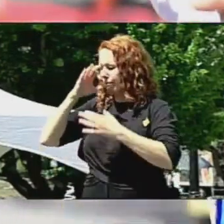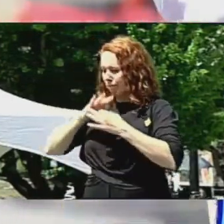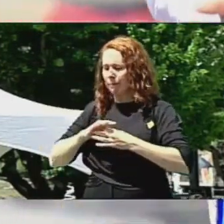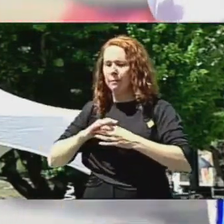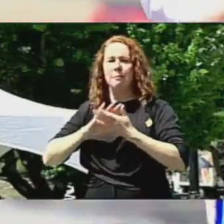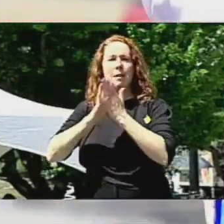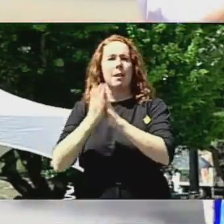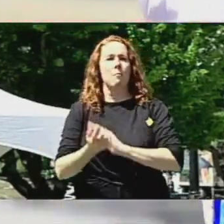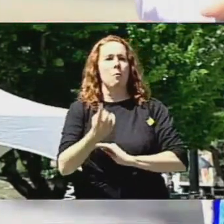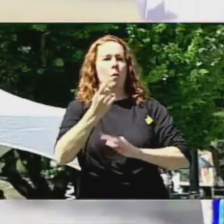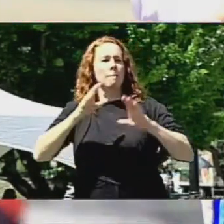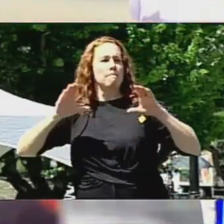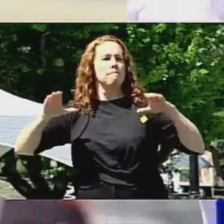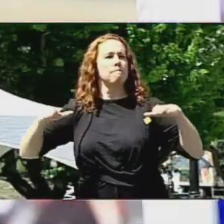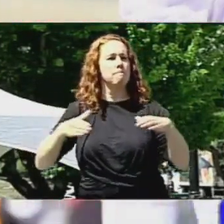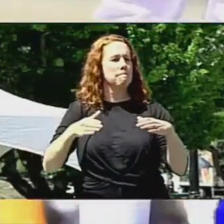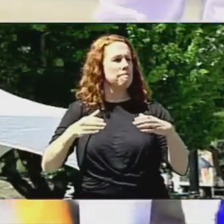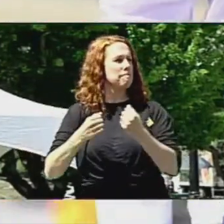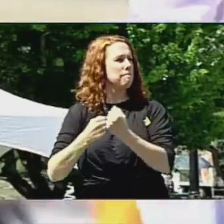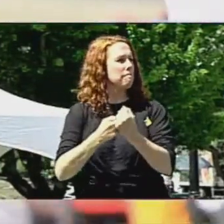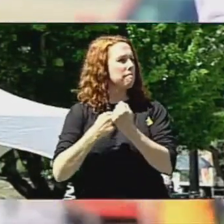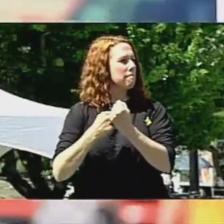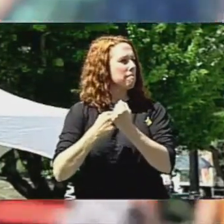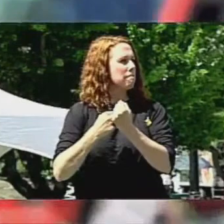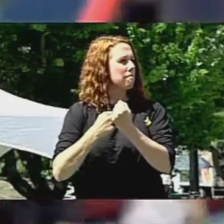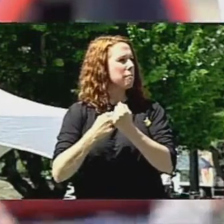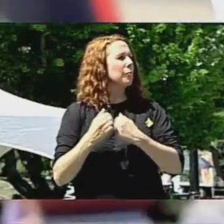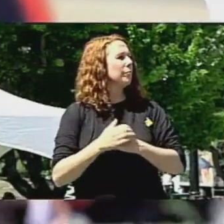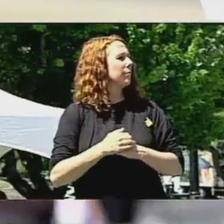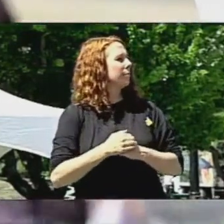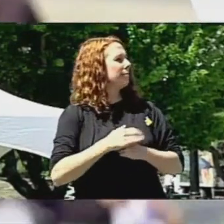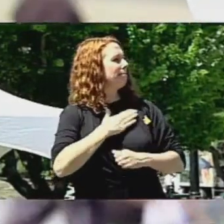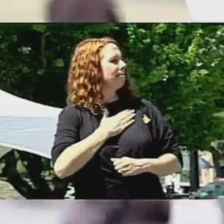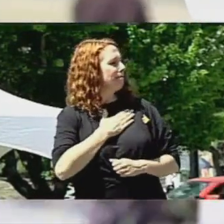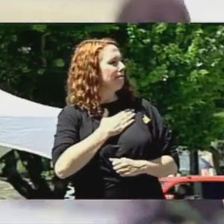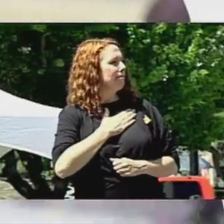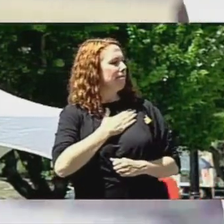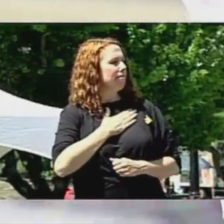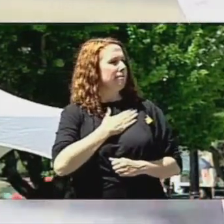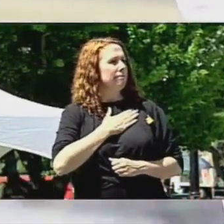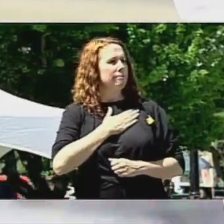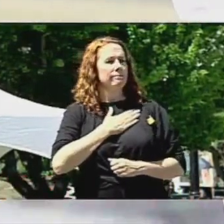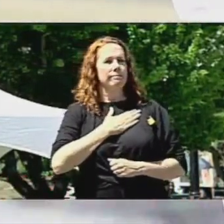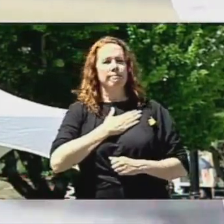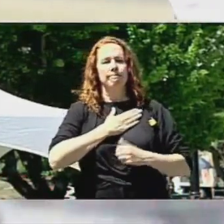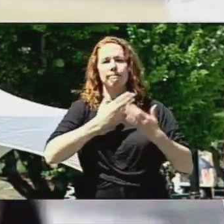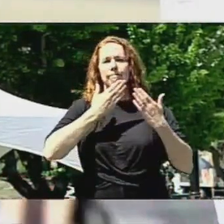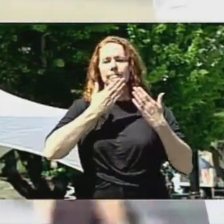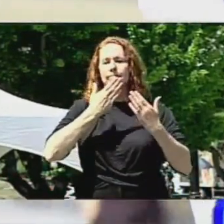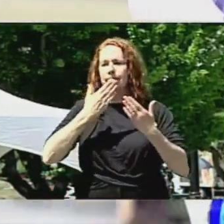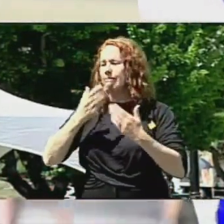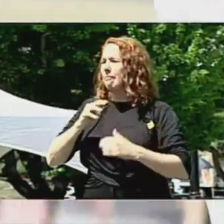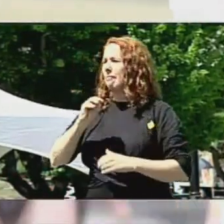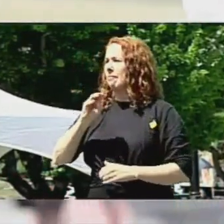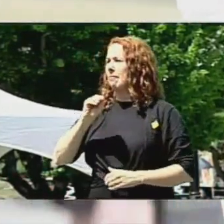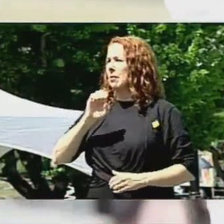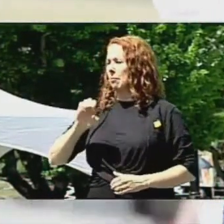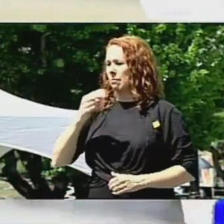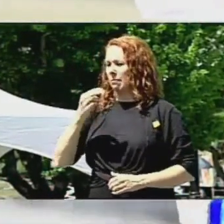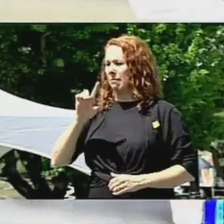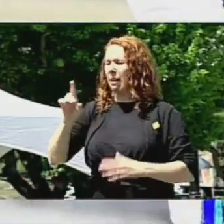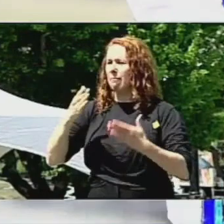I am so grateful that Moose Hide